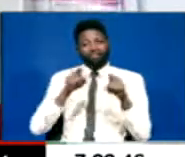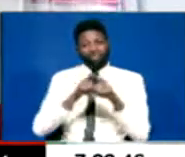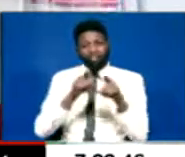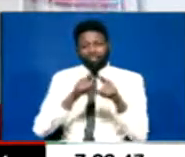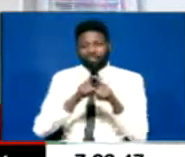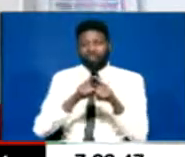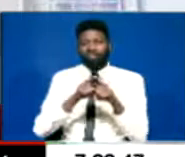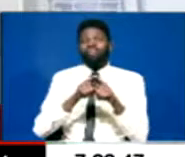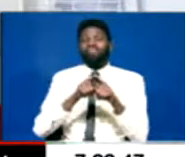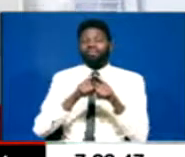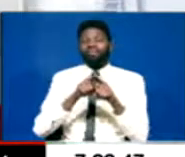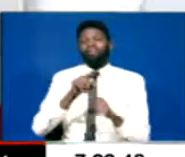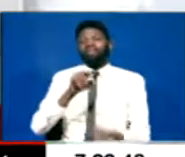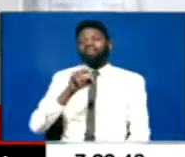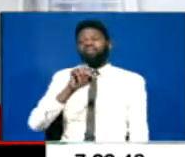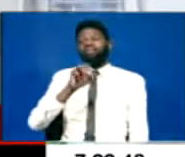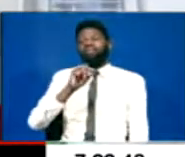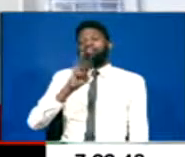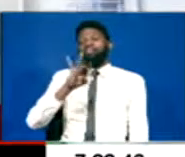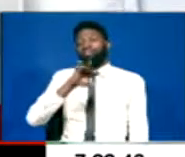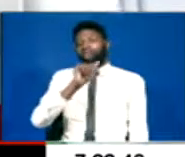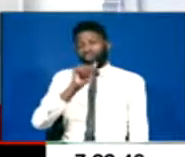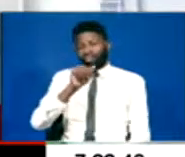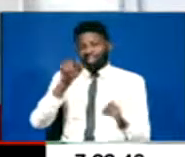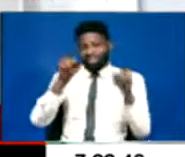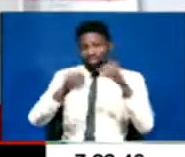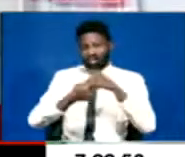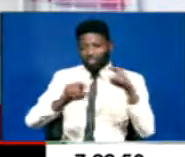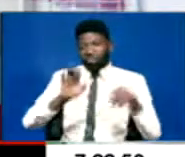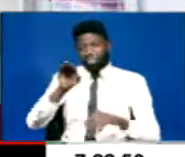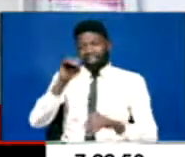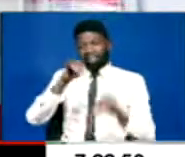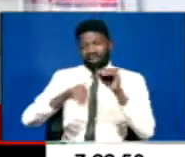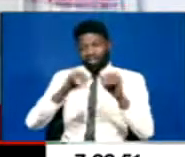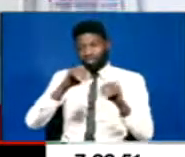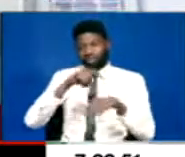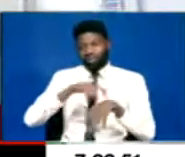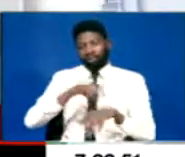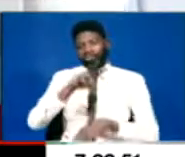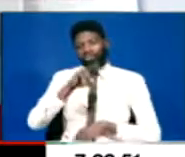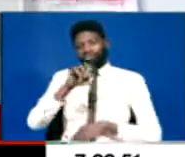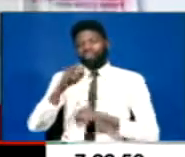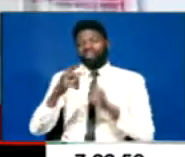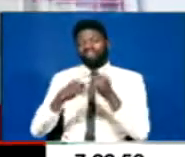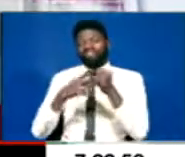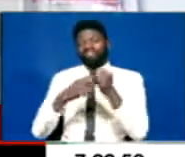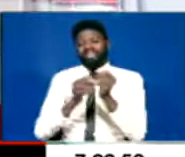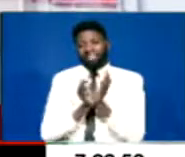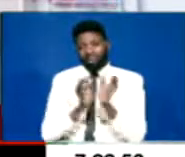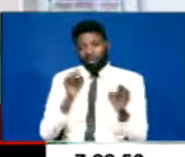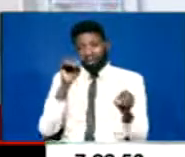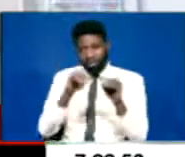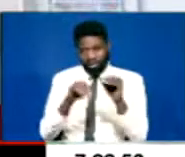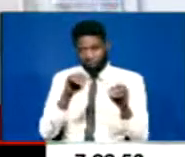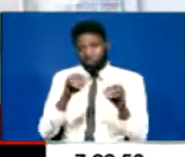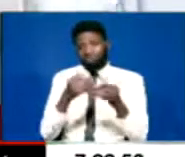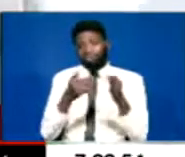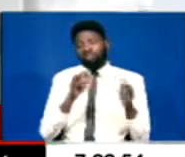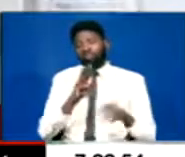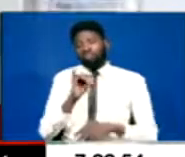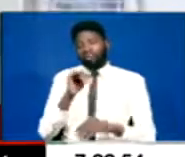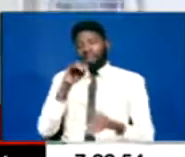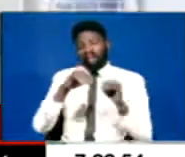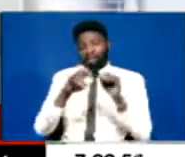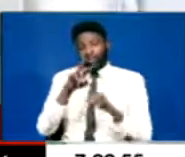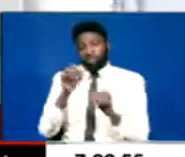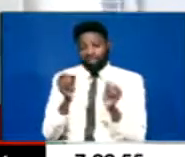of Simon Bugwa's election, citing numerous malpractices in the 2007 general election. Before the by-election of 2011, Mwaure